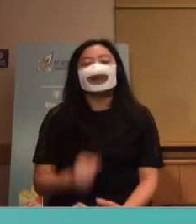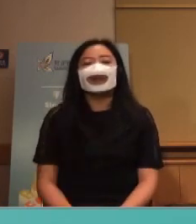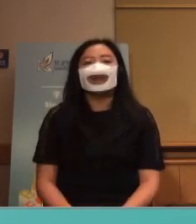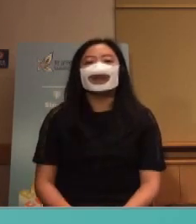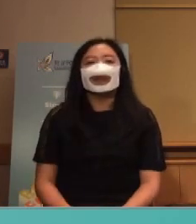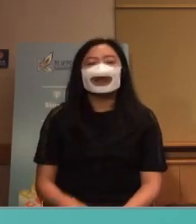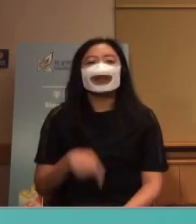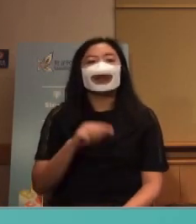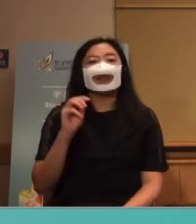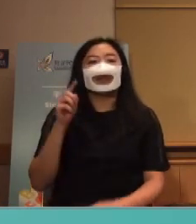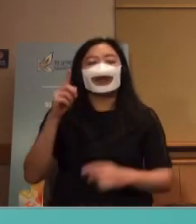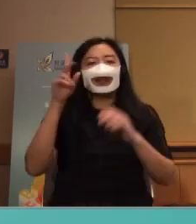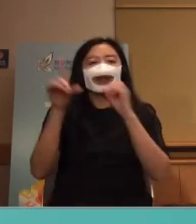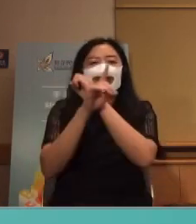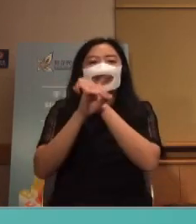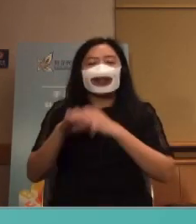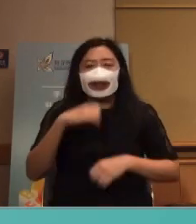be? Ketchup everywhere.